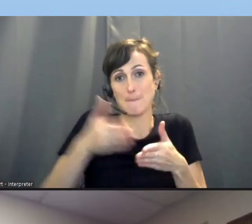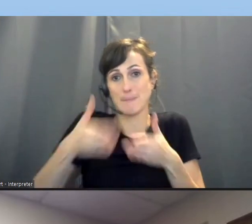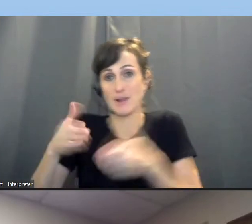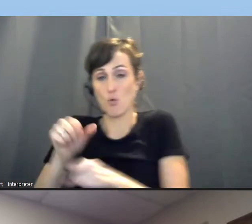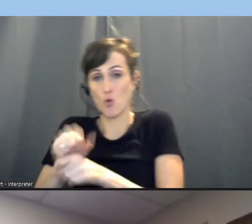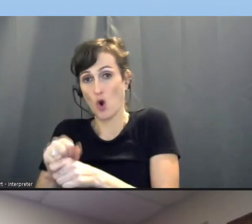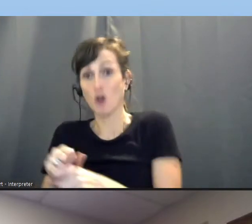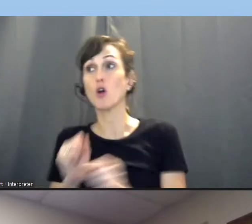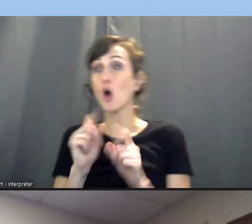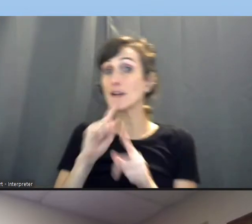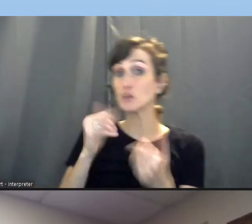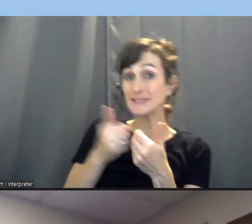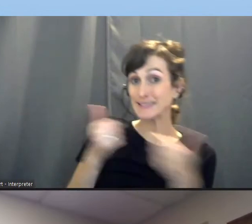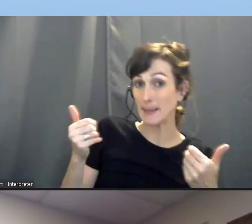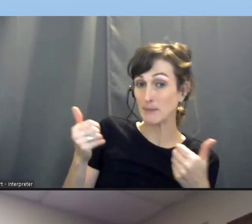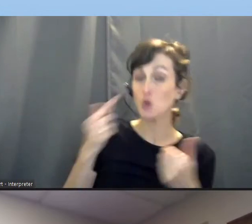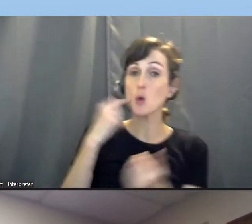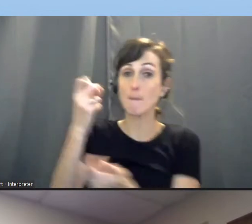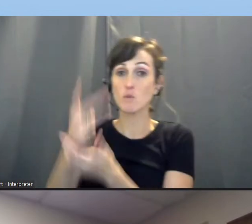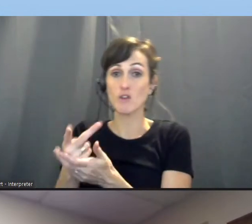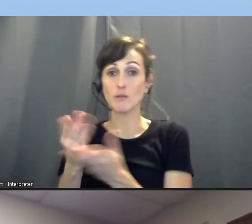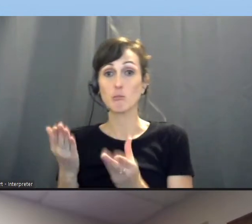approving a proposal for